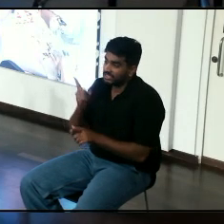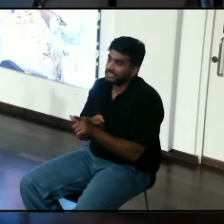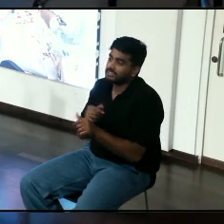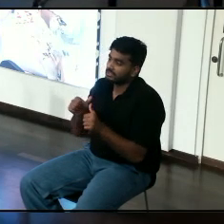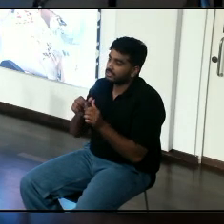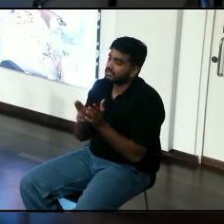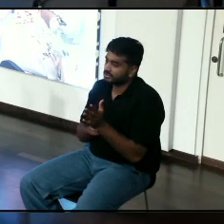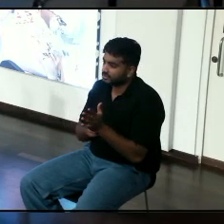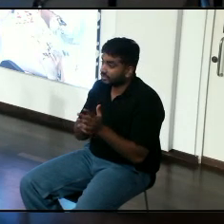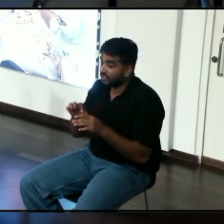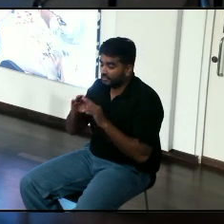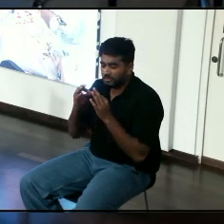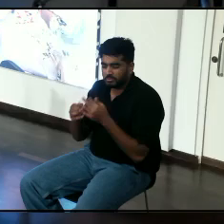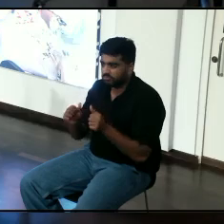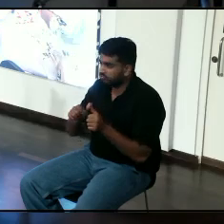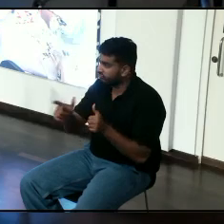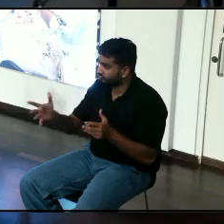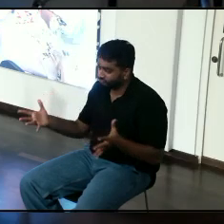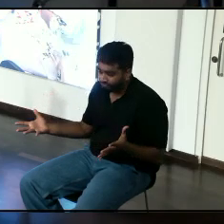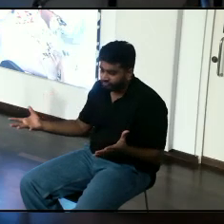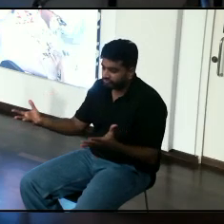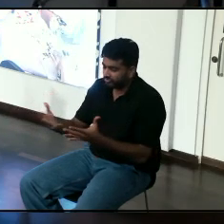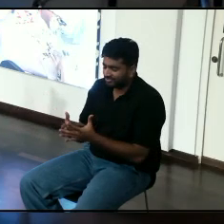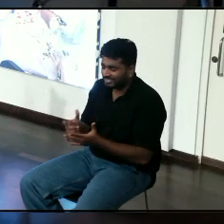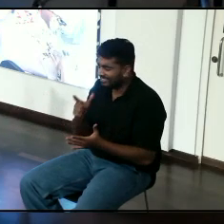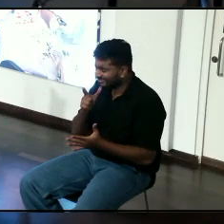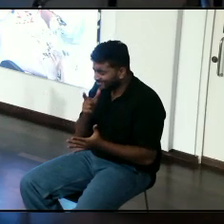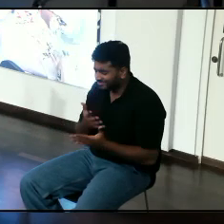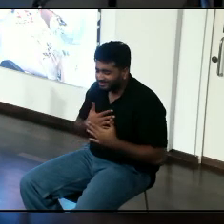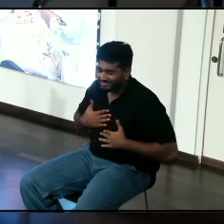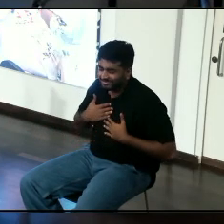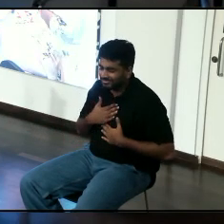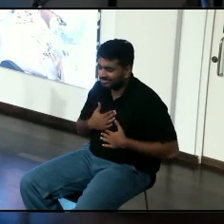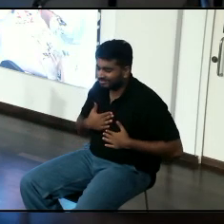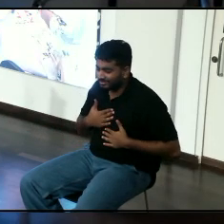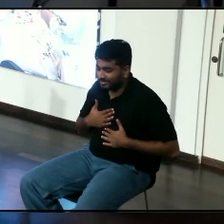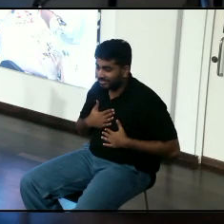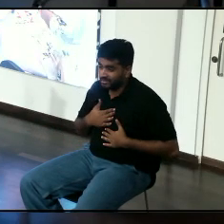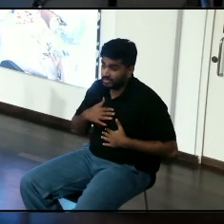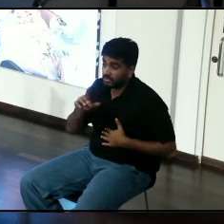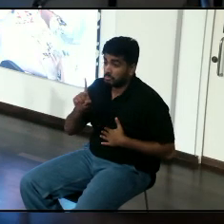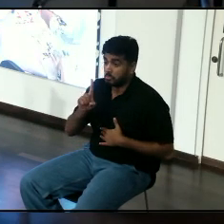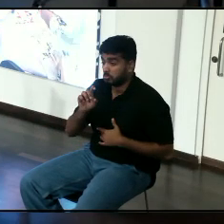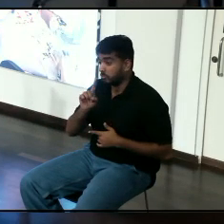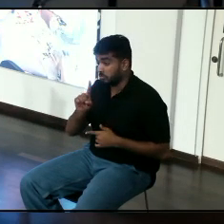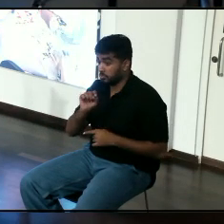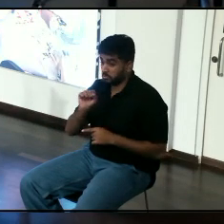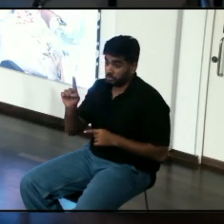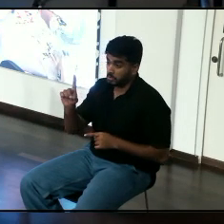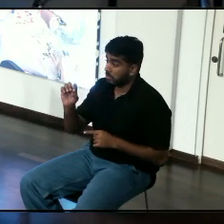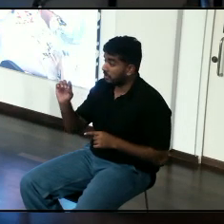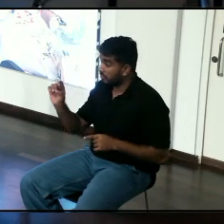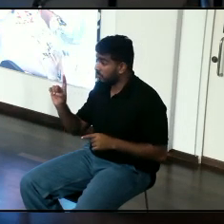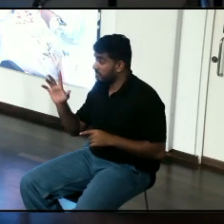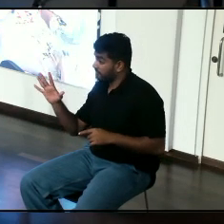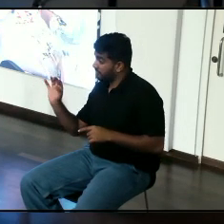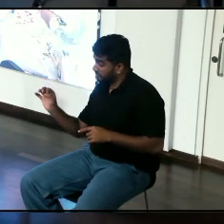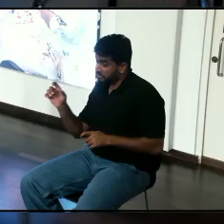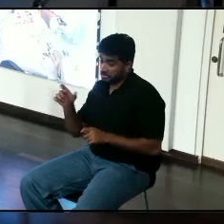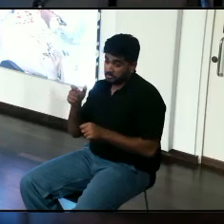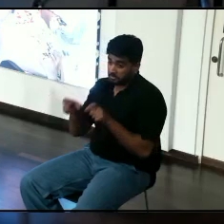whole family would get together for lunch, and it was great. We had 100 to 150 guests. All my aunts,